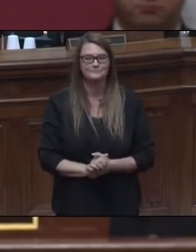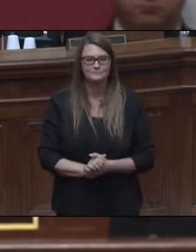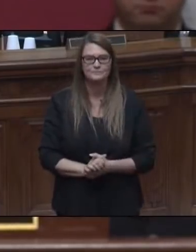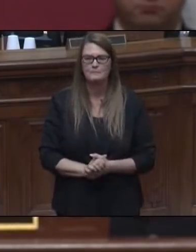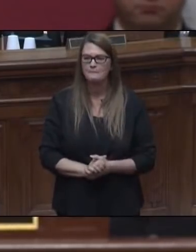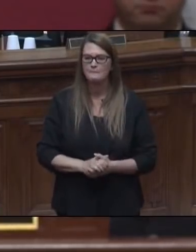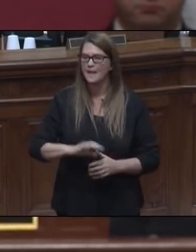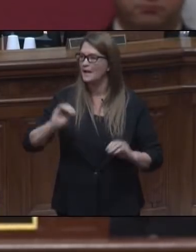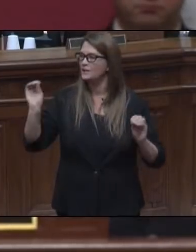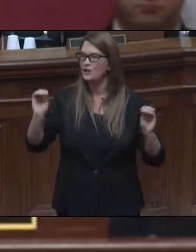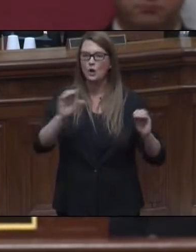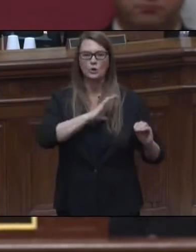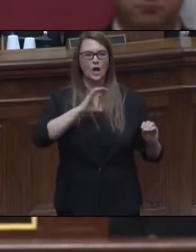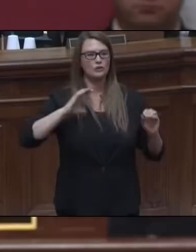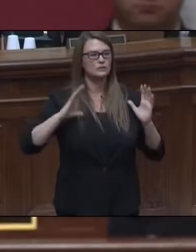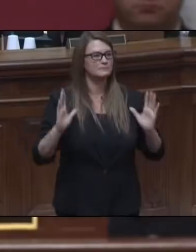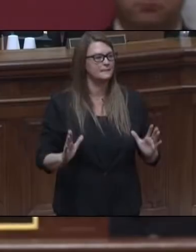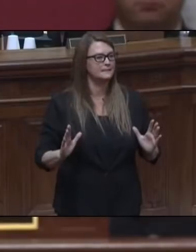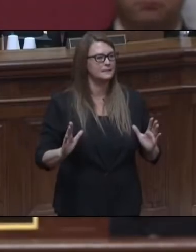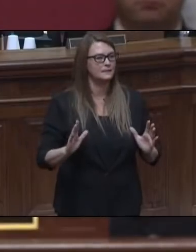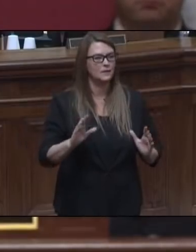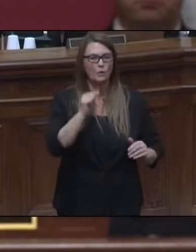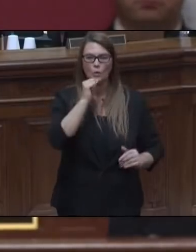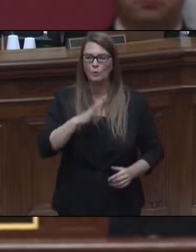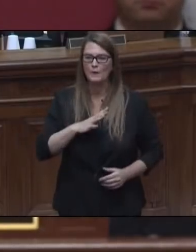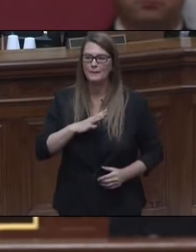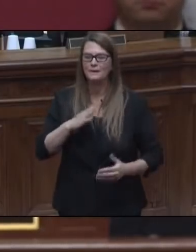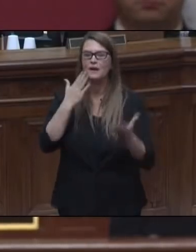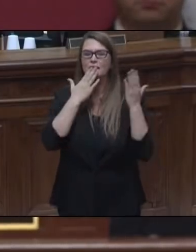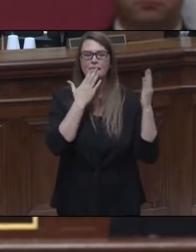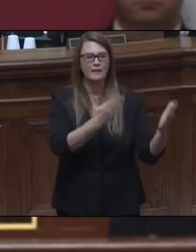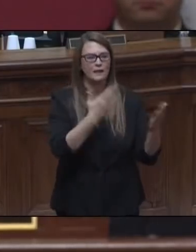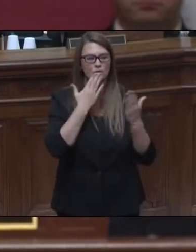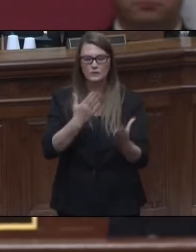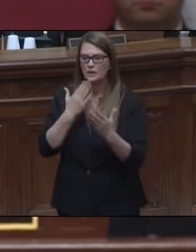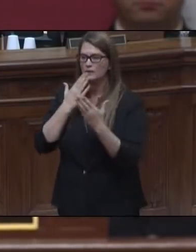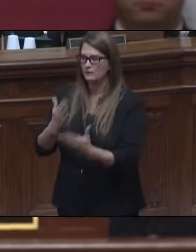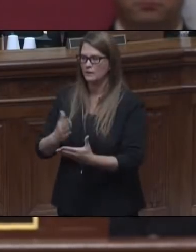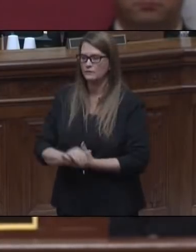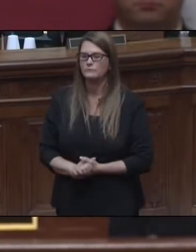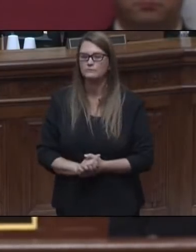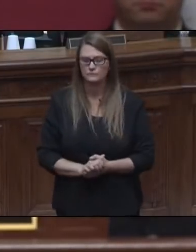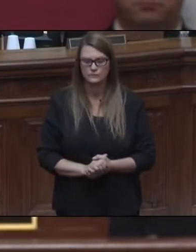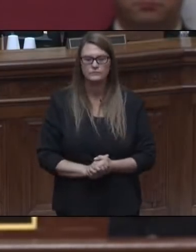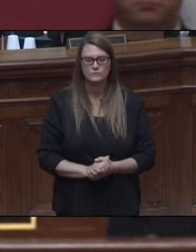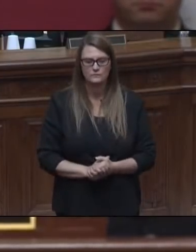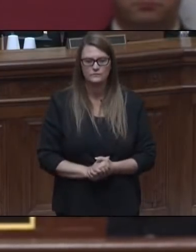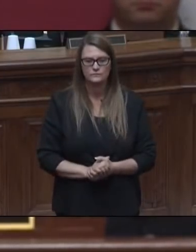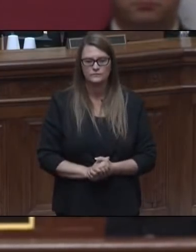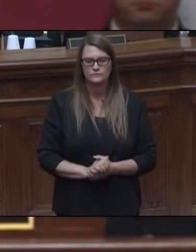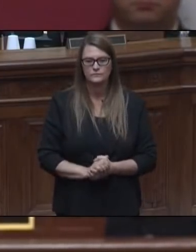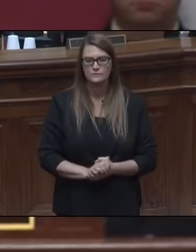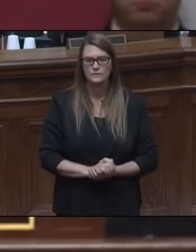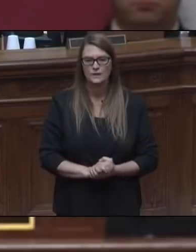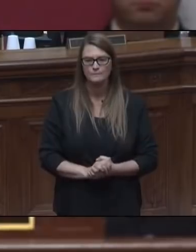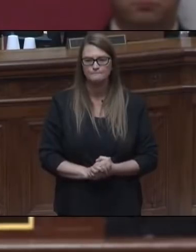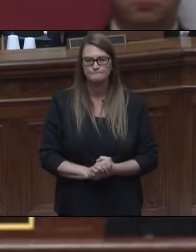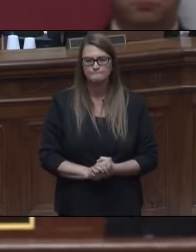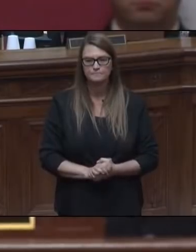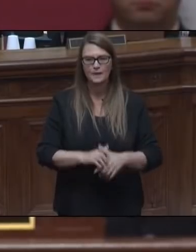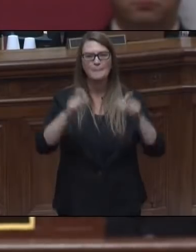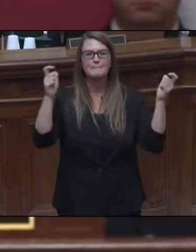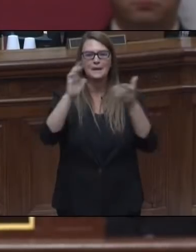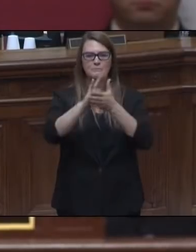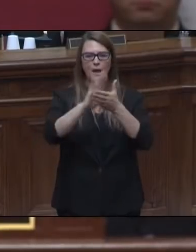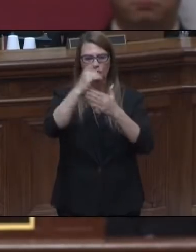I haven't seen any of our congressmen or congresswomen, but I thank them from the bottom of my heart. Absolutely, please, a big round of applause